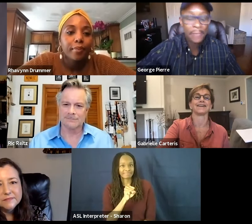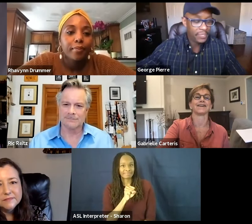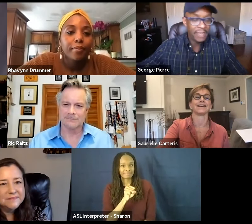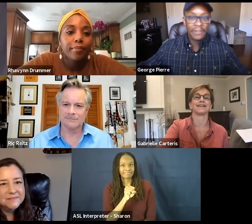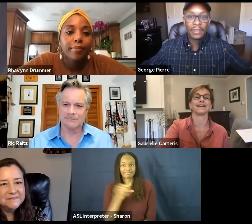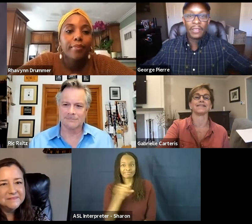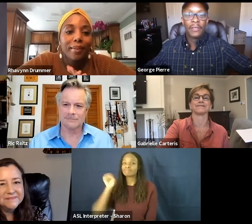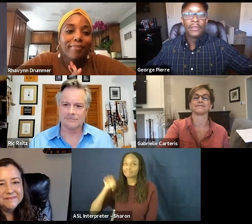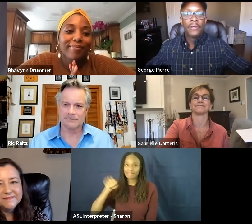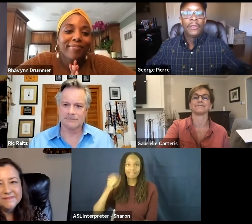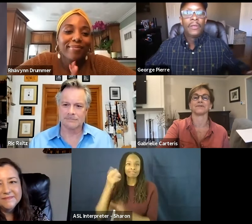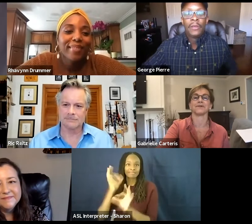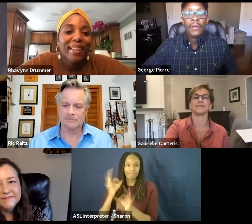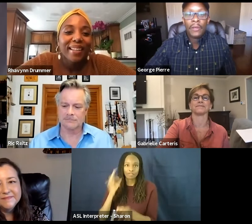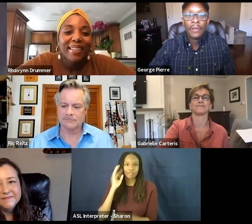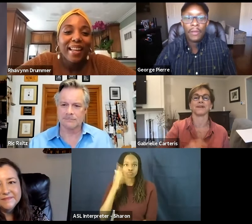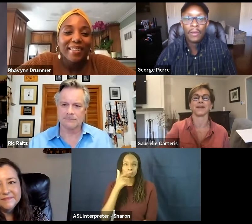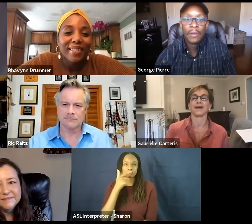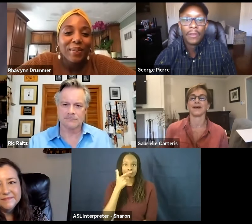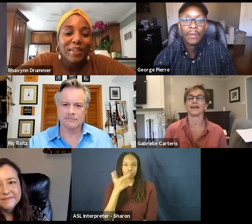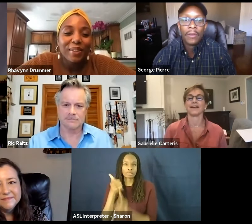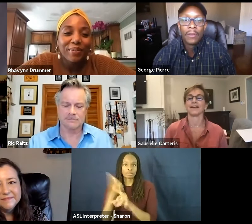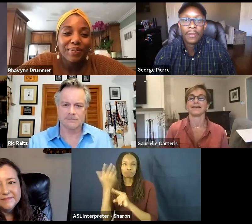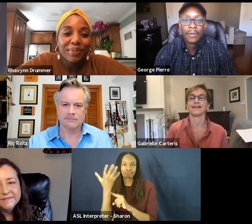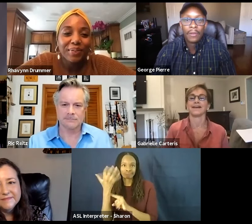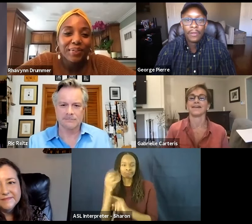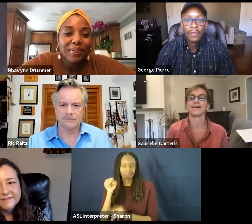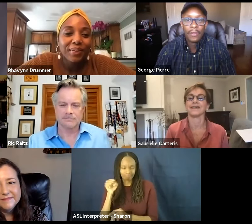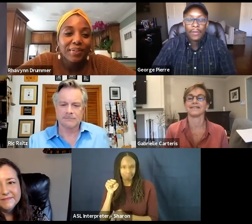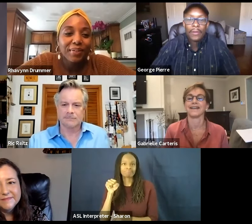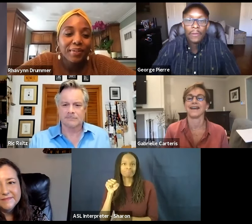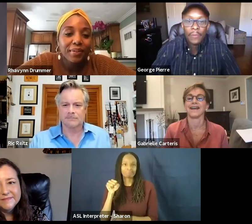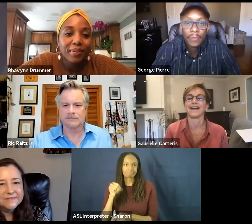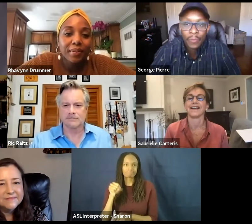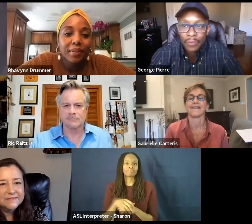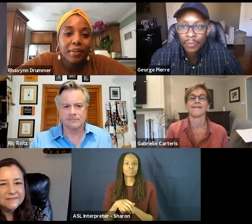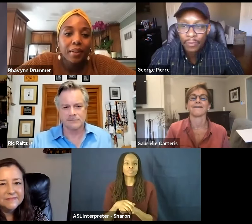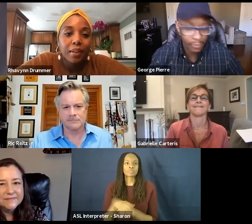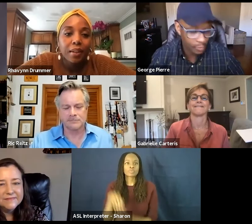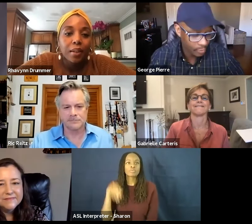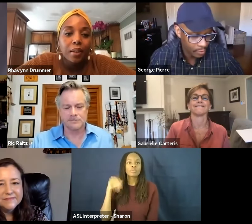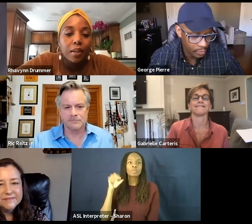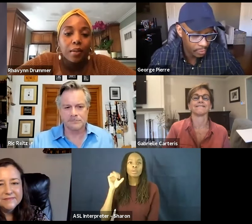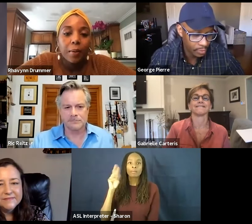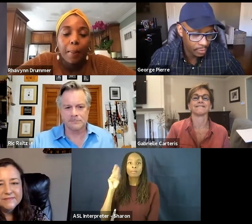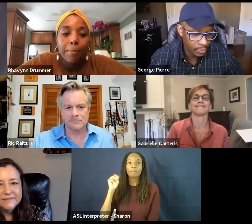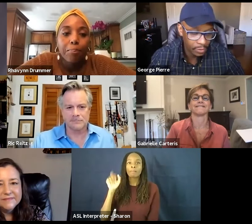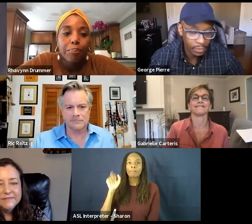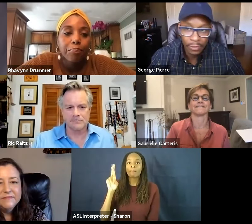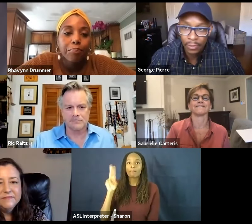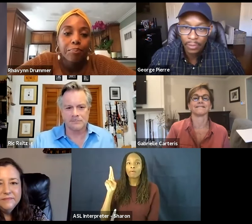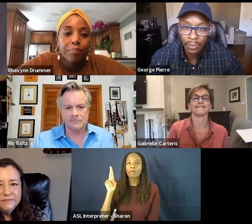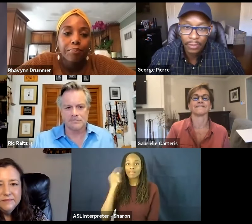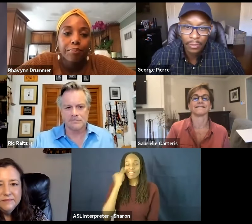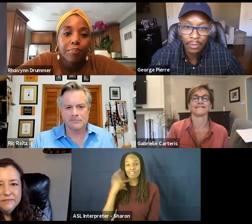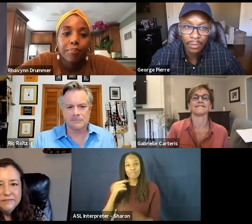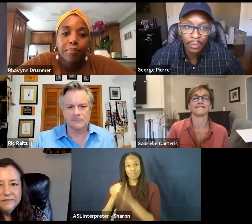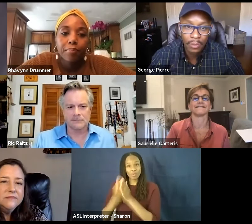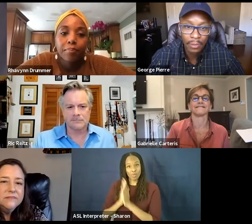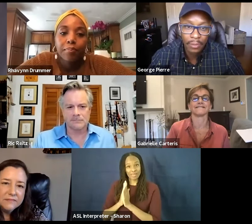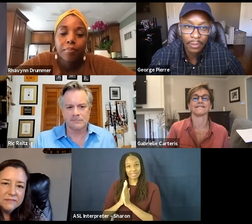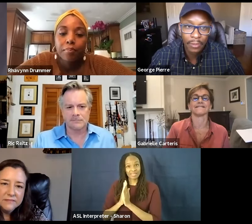Yeah, definitely. Great. Yes, we do. Okay. If we've requested them, then we are serious about them.